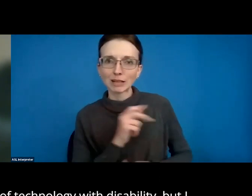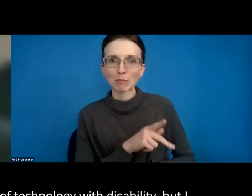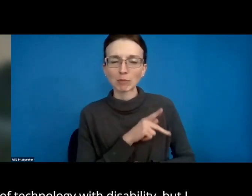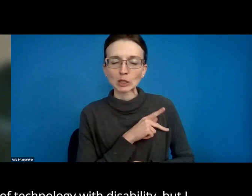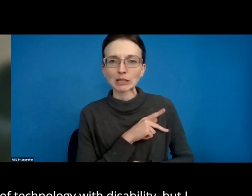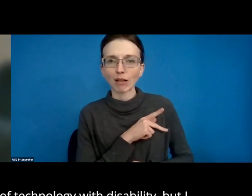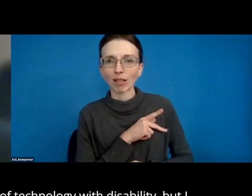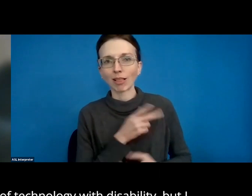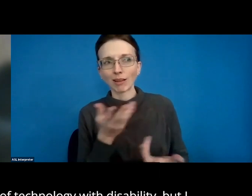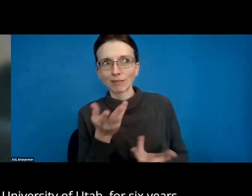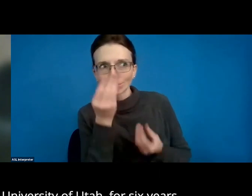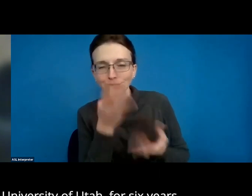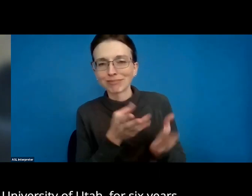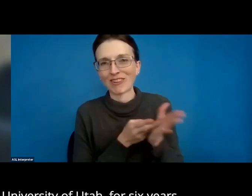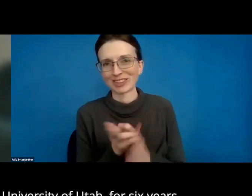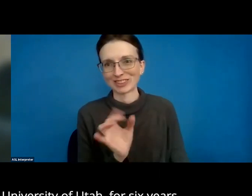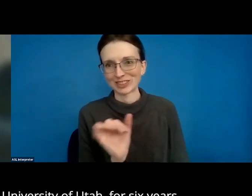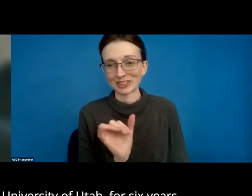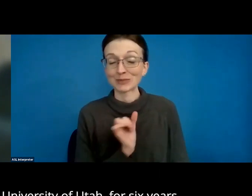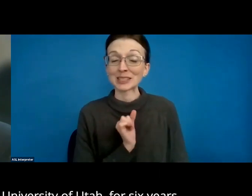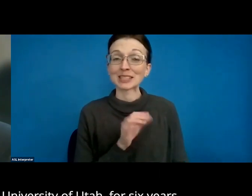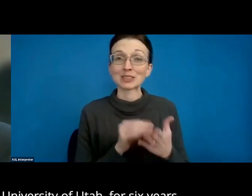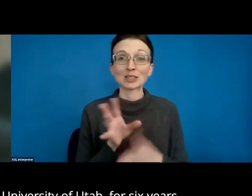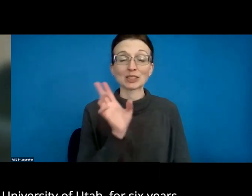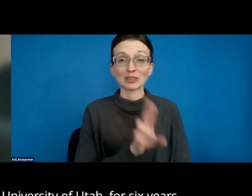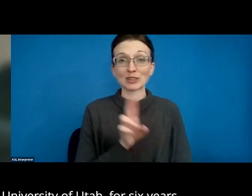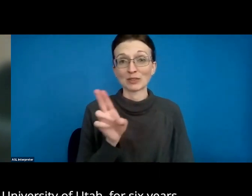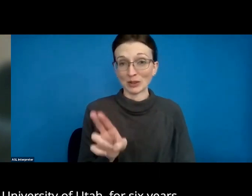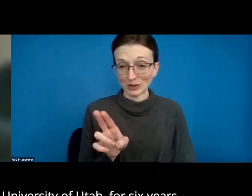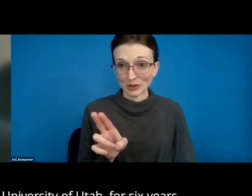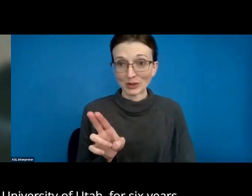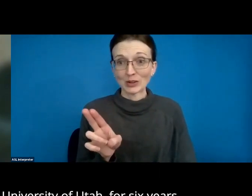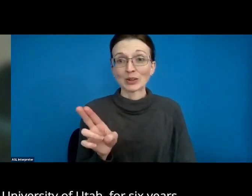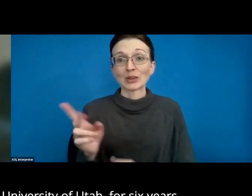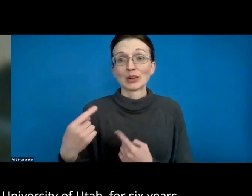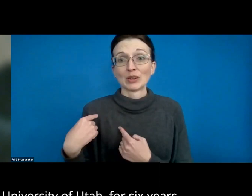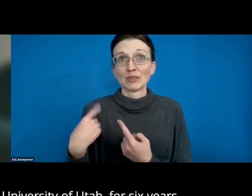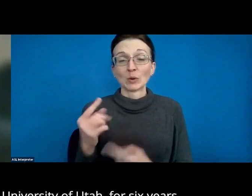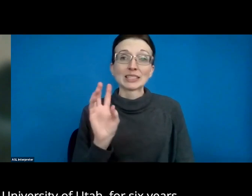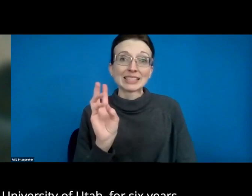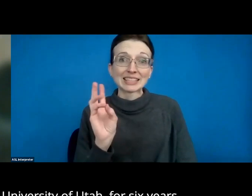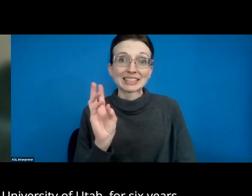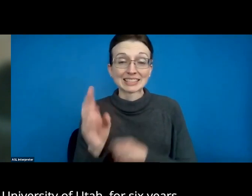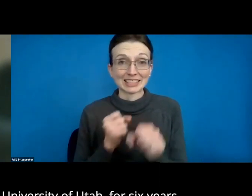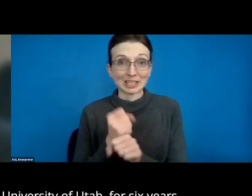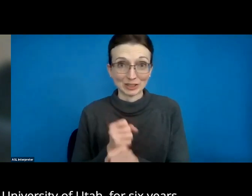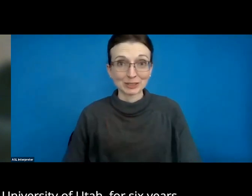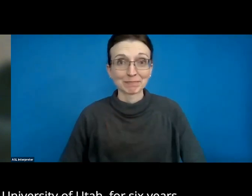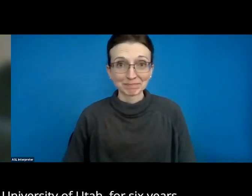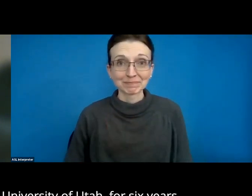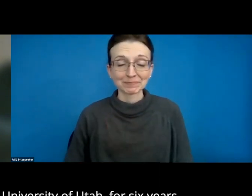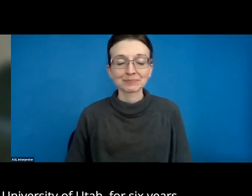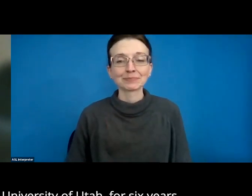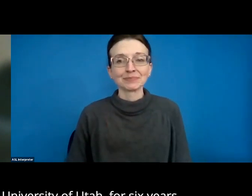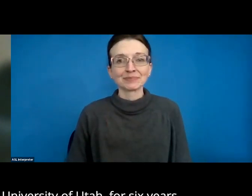honest. I have been a student at the University of Utah for 6 years, and